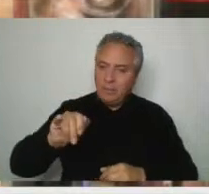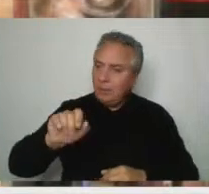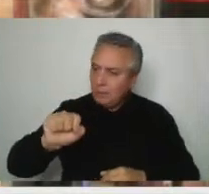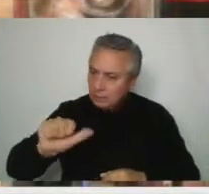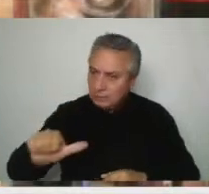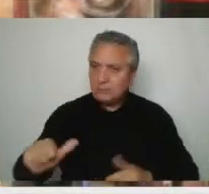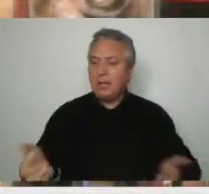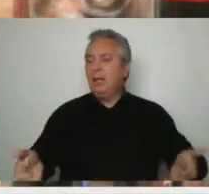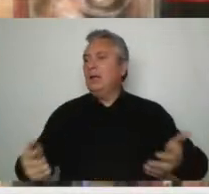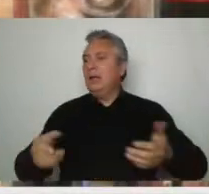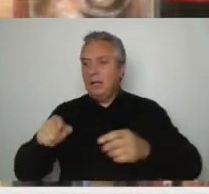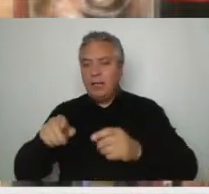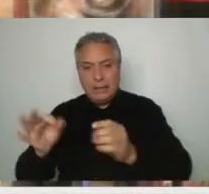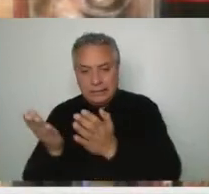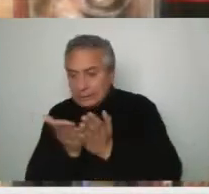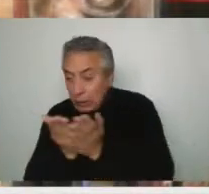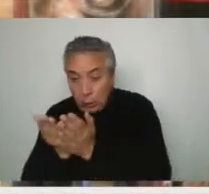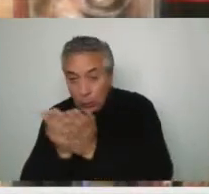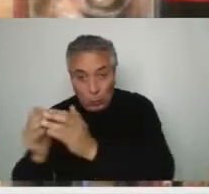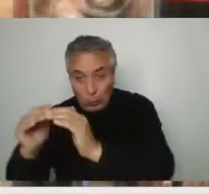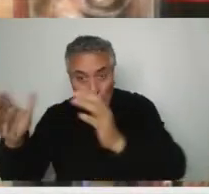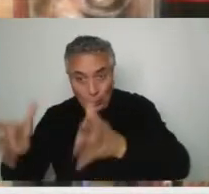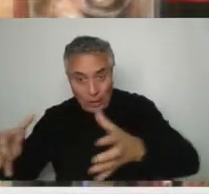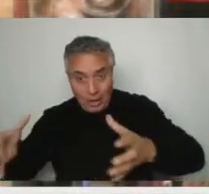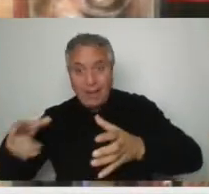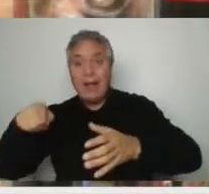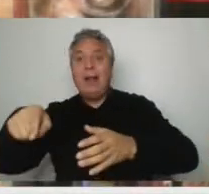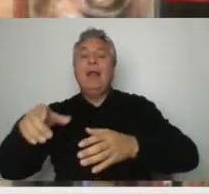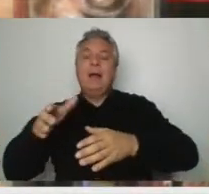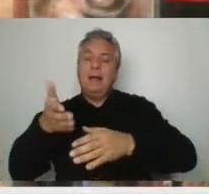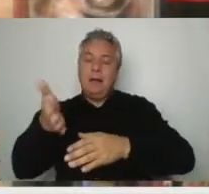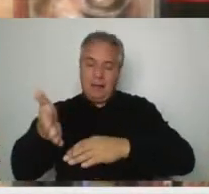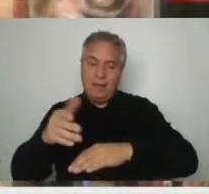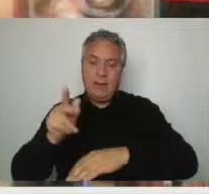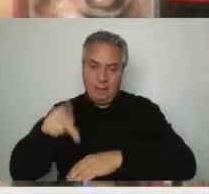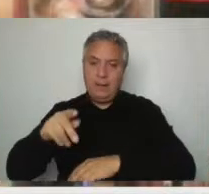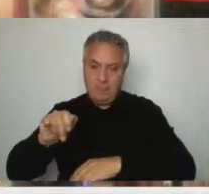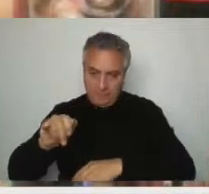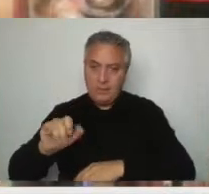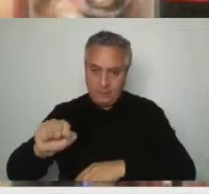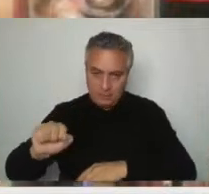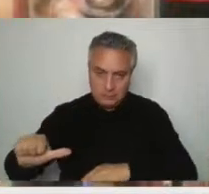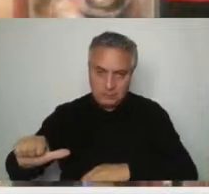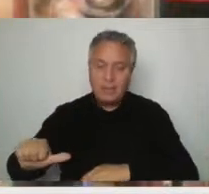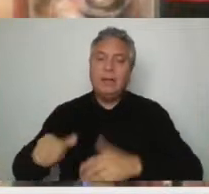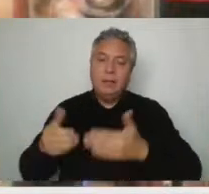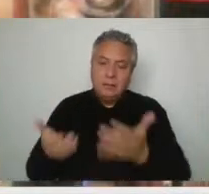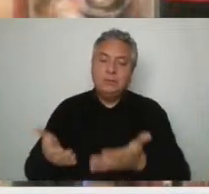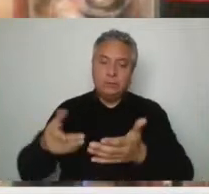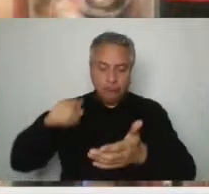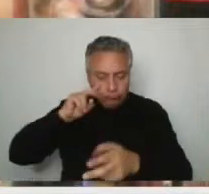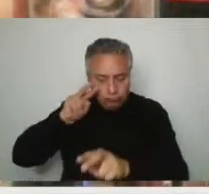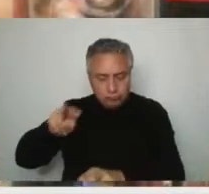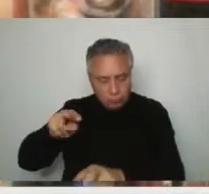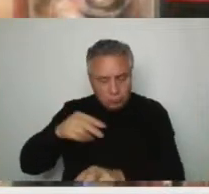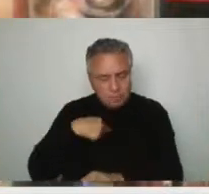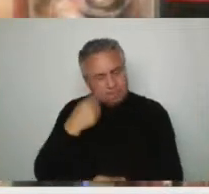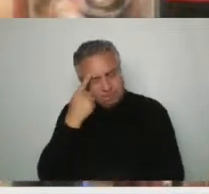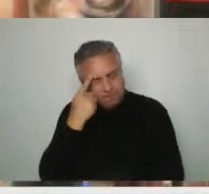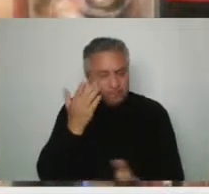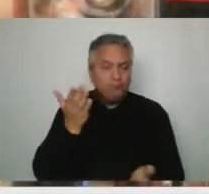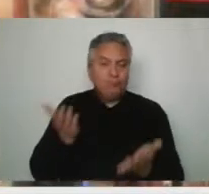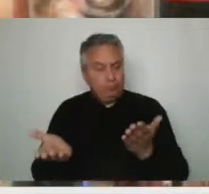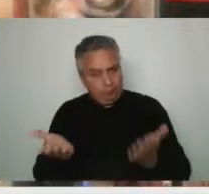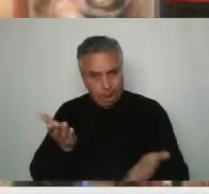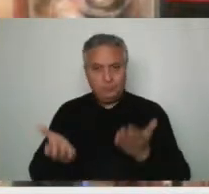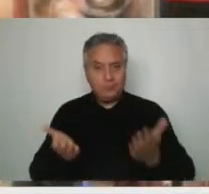teachers survey or the PISA school survey, just so we can include these as circumstances. But we're also exploring the opportunity